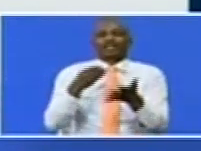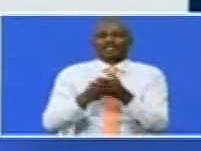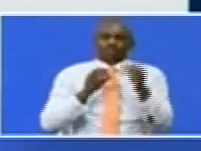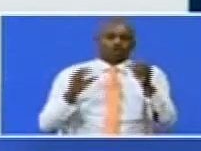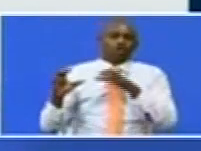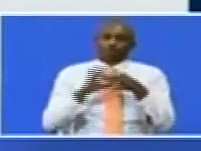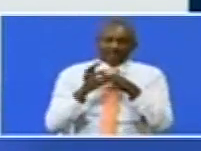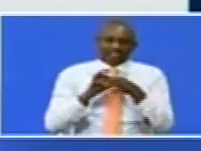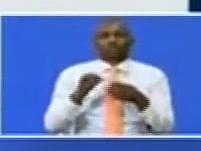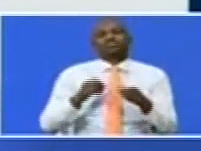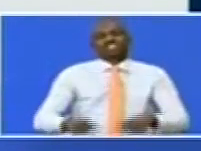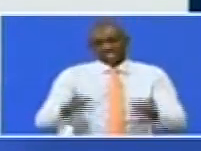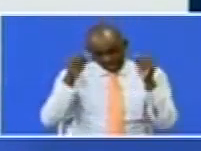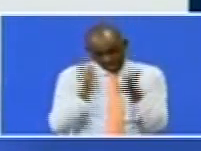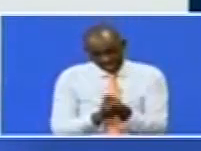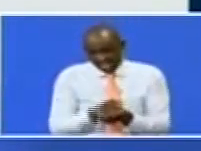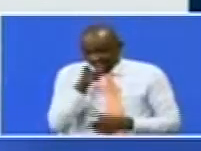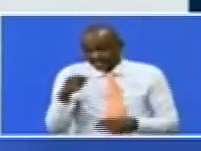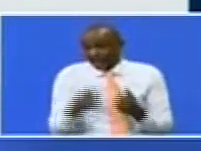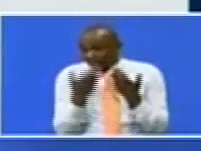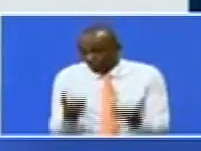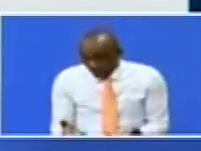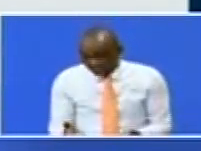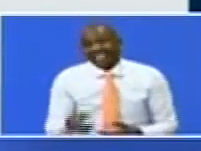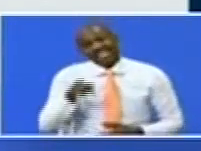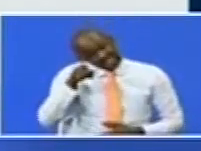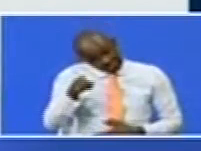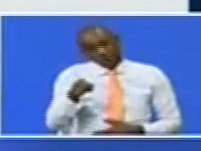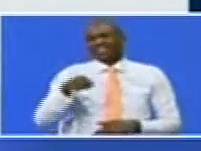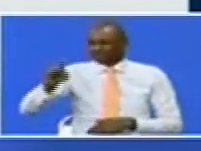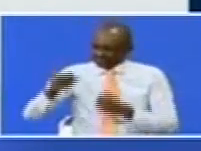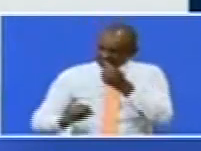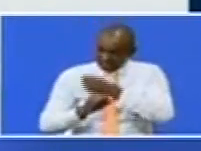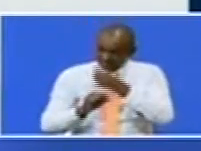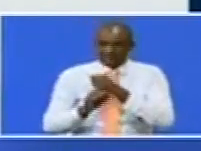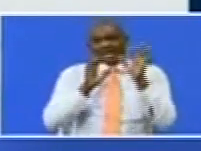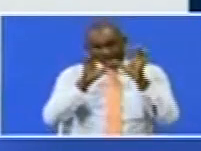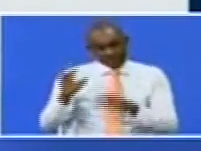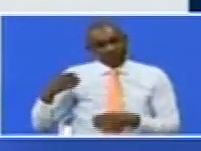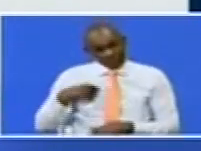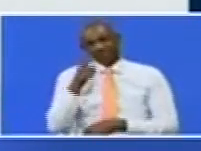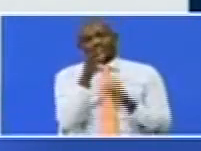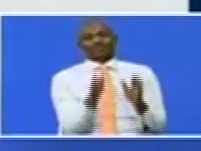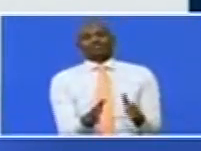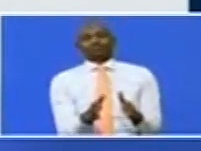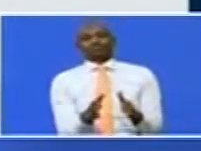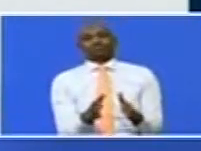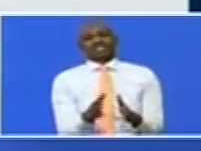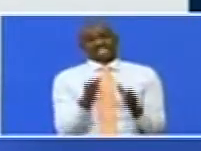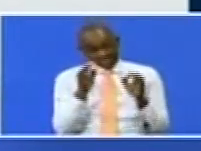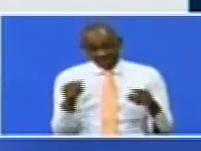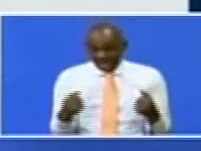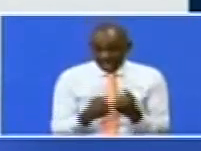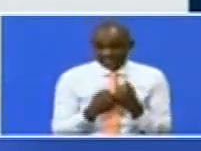Chairman. Bett's appointment could also be a reward for sticking with and even for Cheruiyot, who faced a